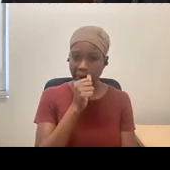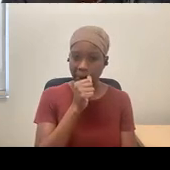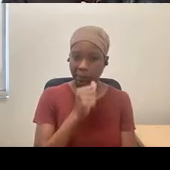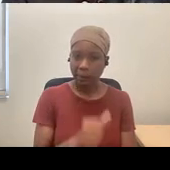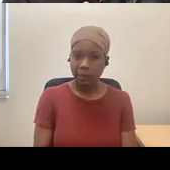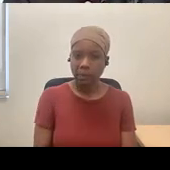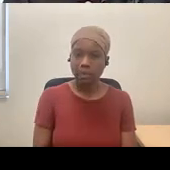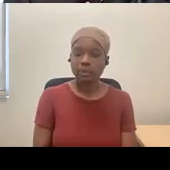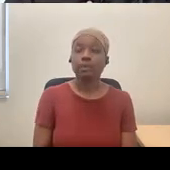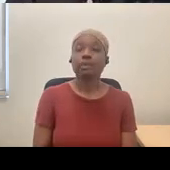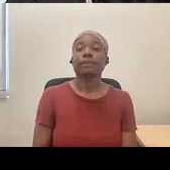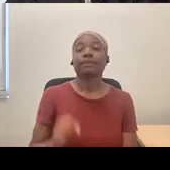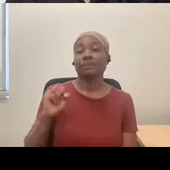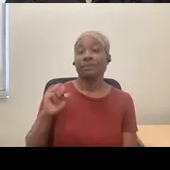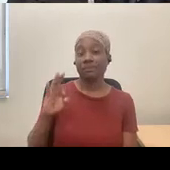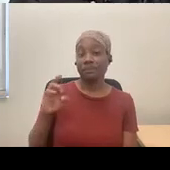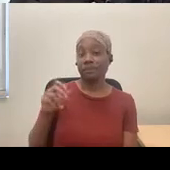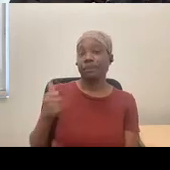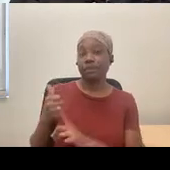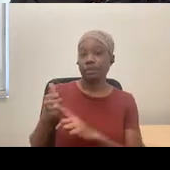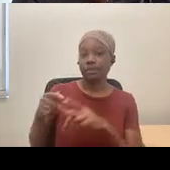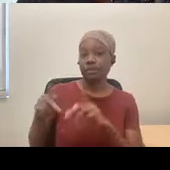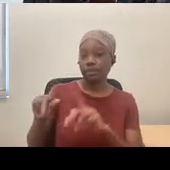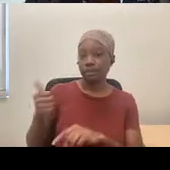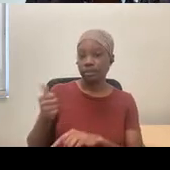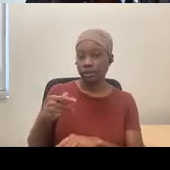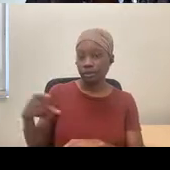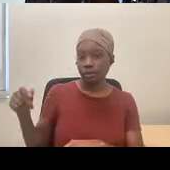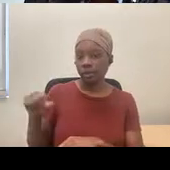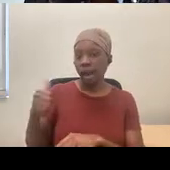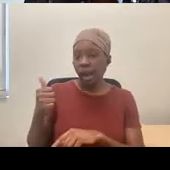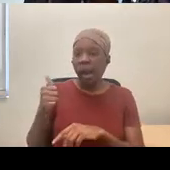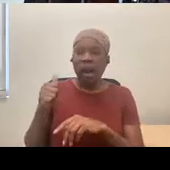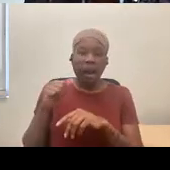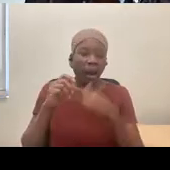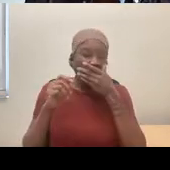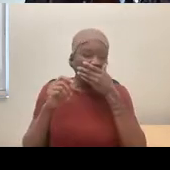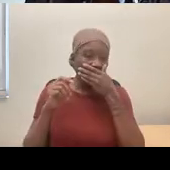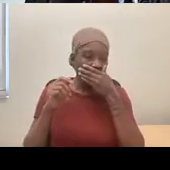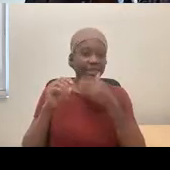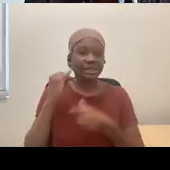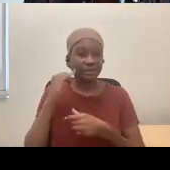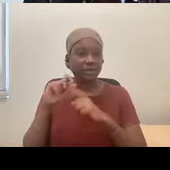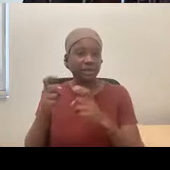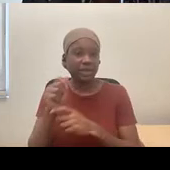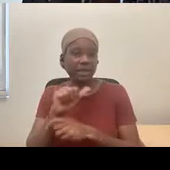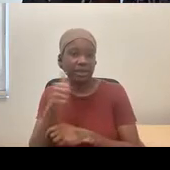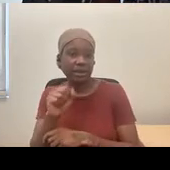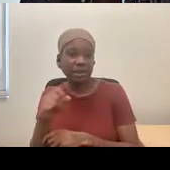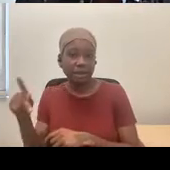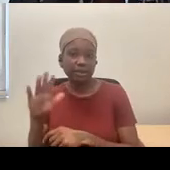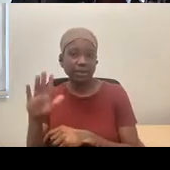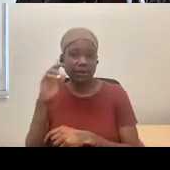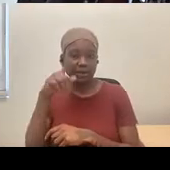If you've given other apps your face ID or biometric data, do the other apps own that data? So